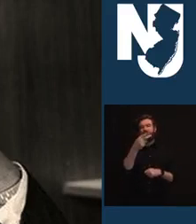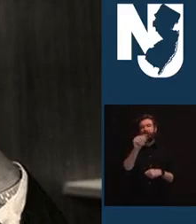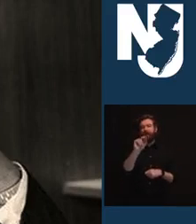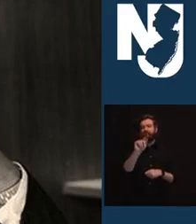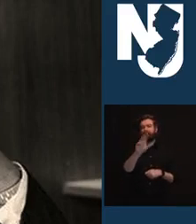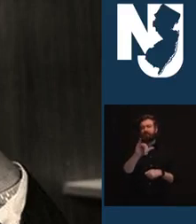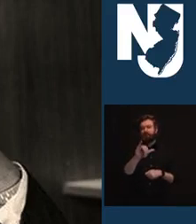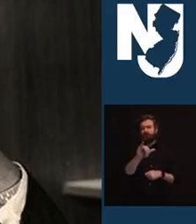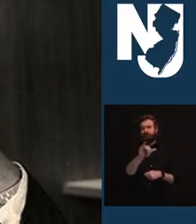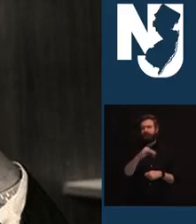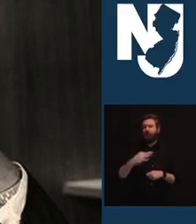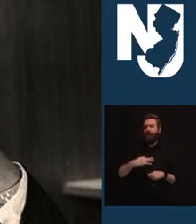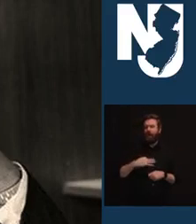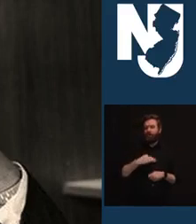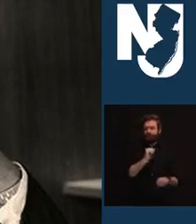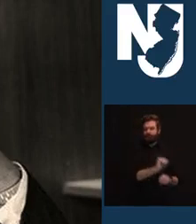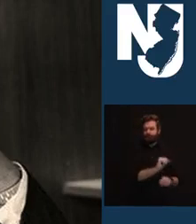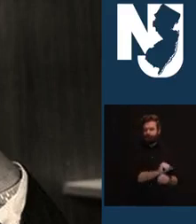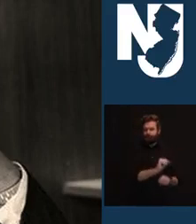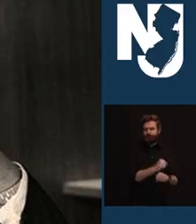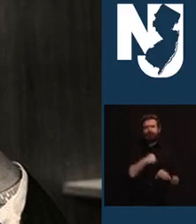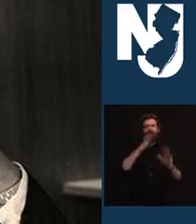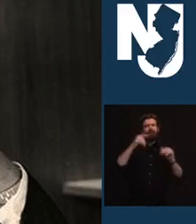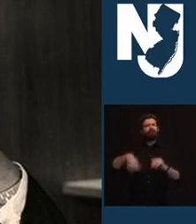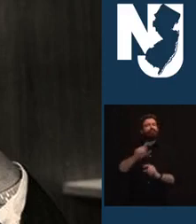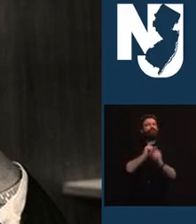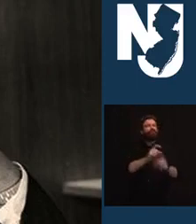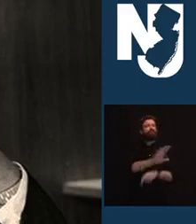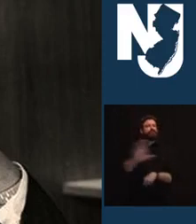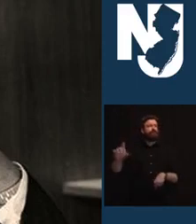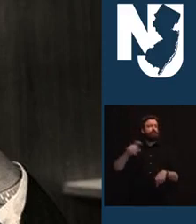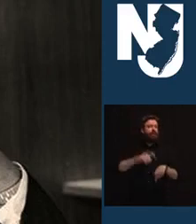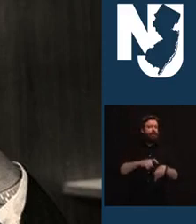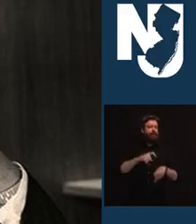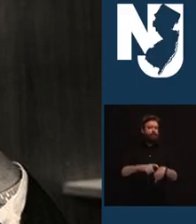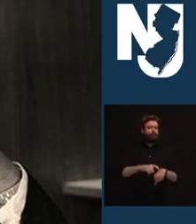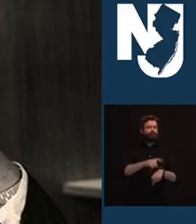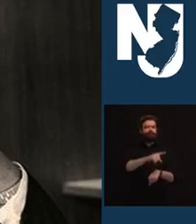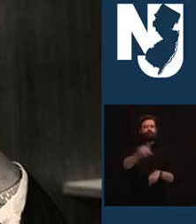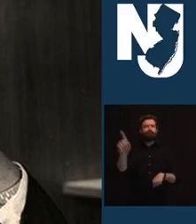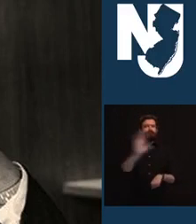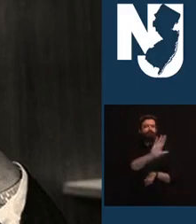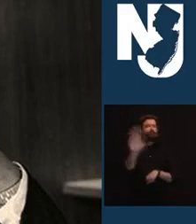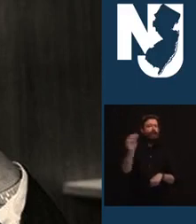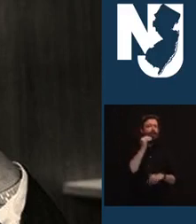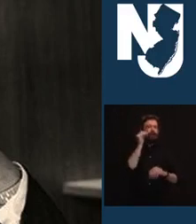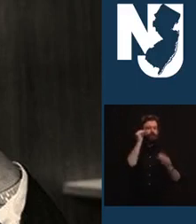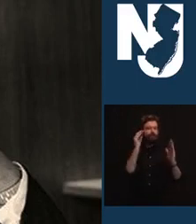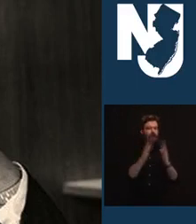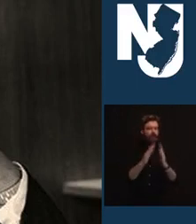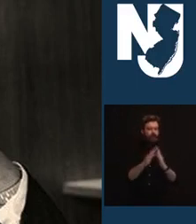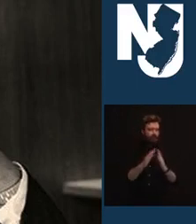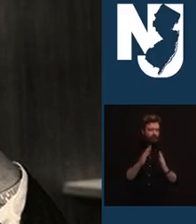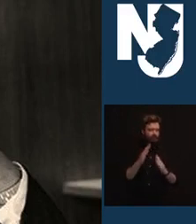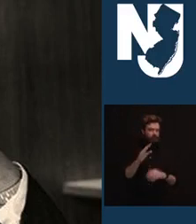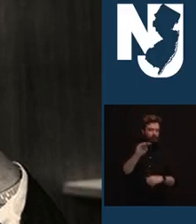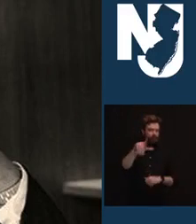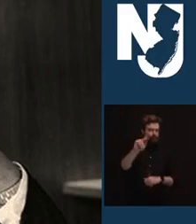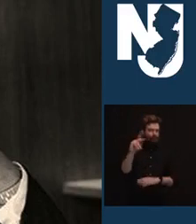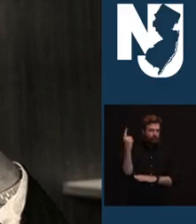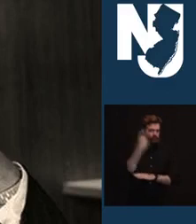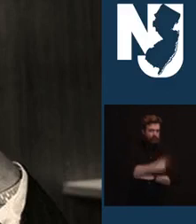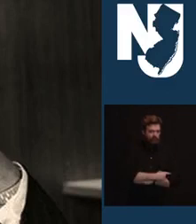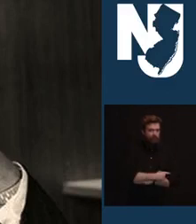donating some of your time and efforts to a worthy cause in your community. Throughout the pandemic, we have all certainly seen our share